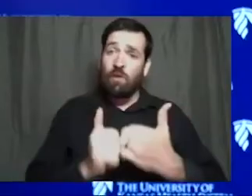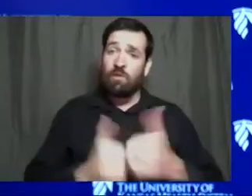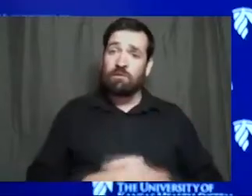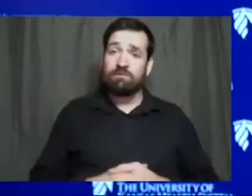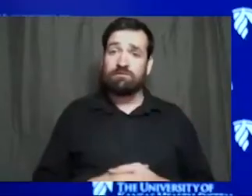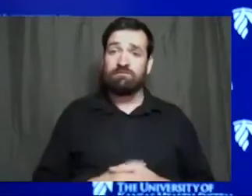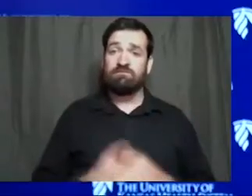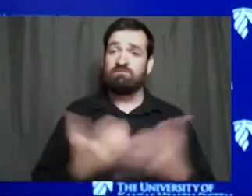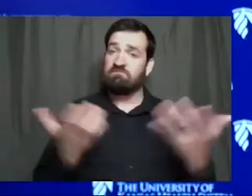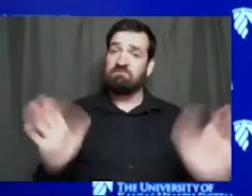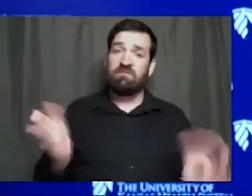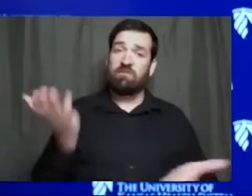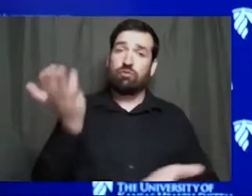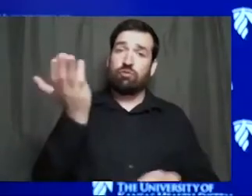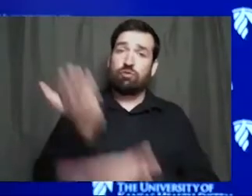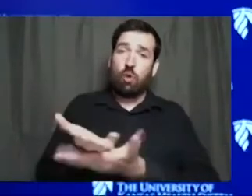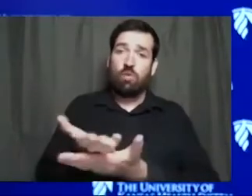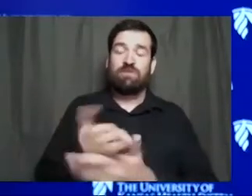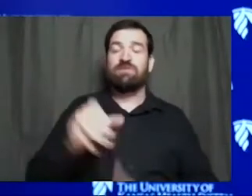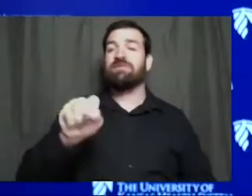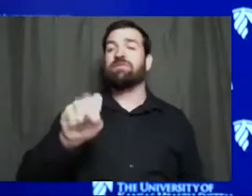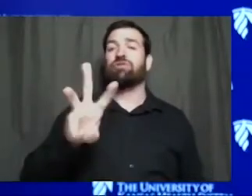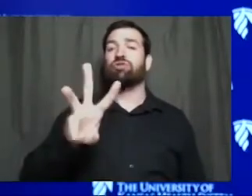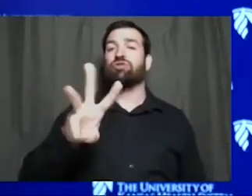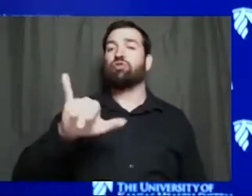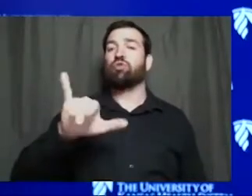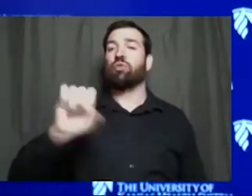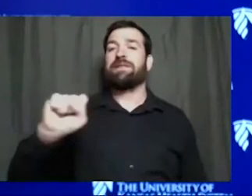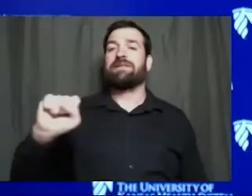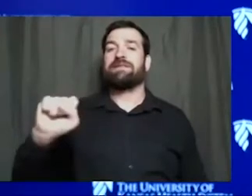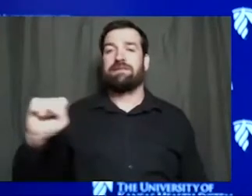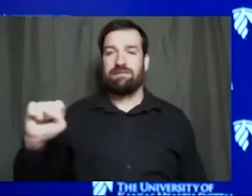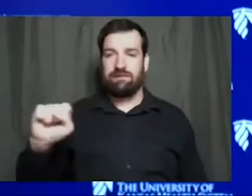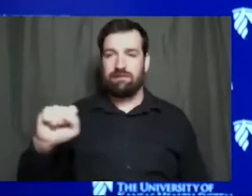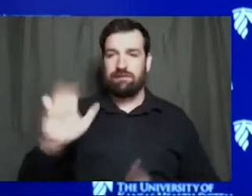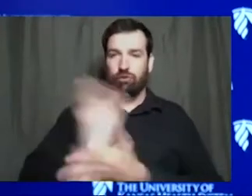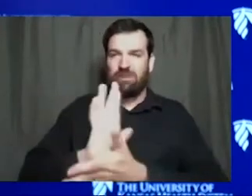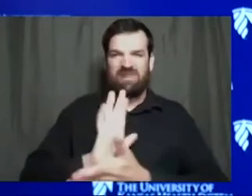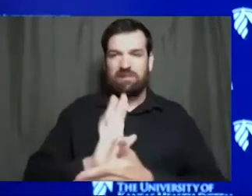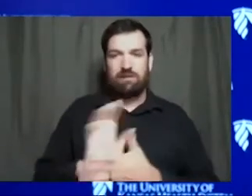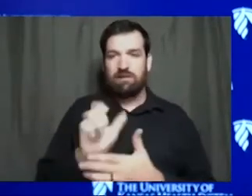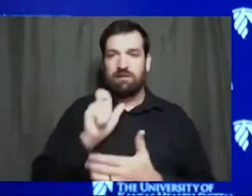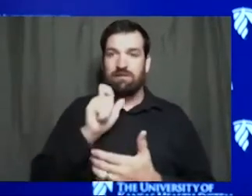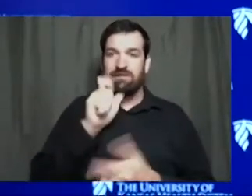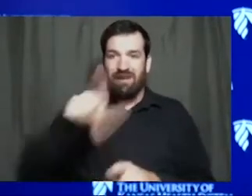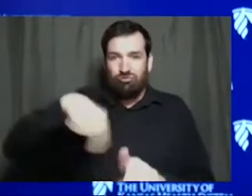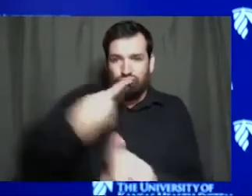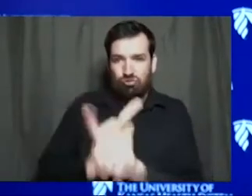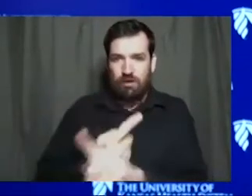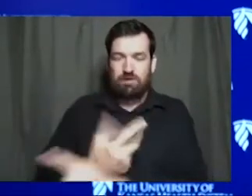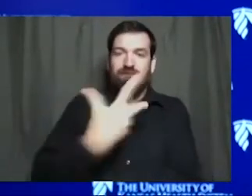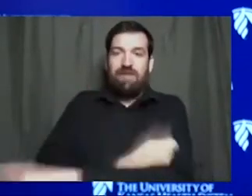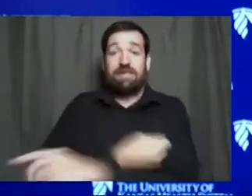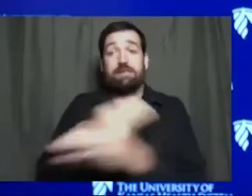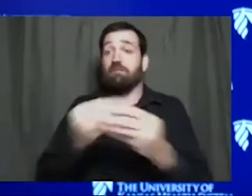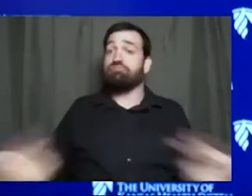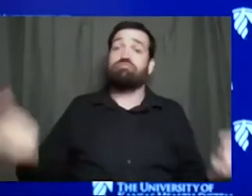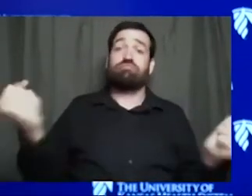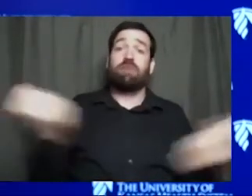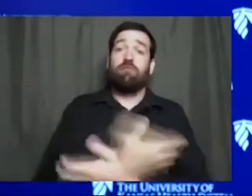is a Swiss cheese model. It is more things than just vaccination. Vaccination does an excellent job at protecting against the spectrum